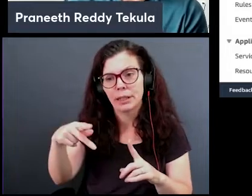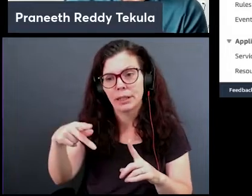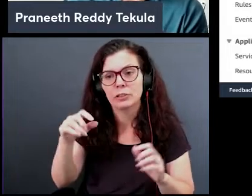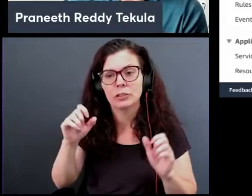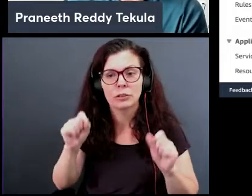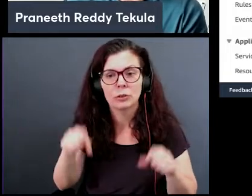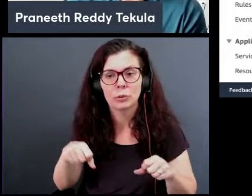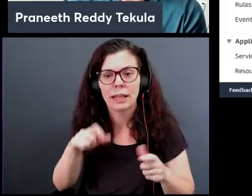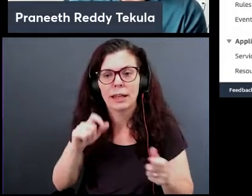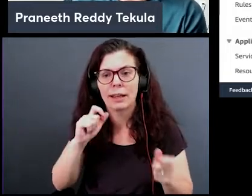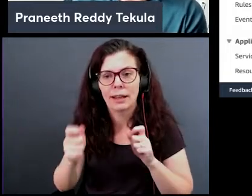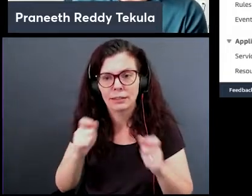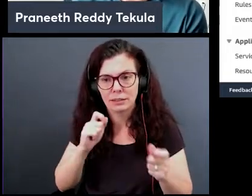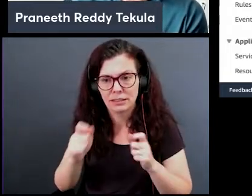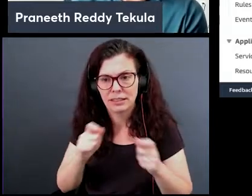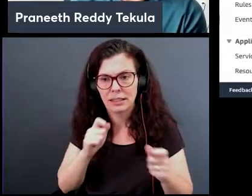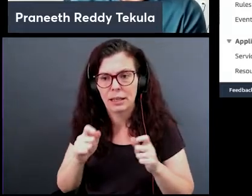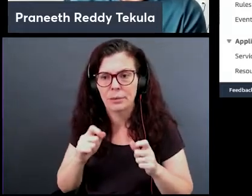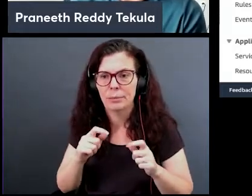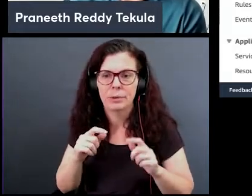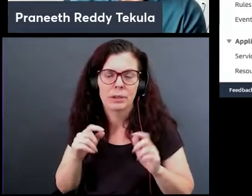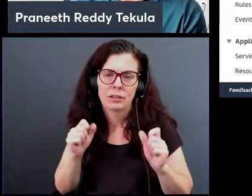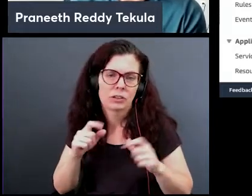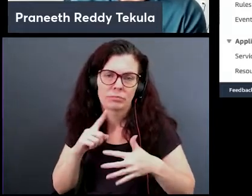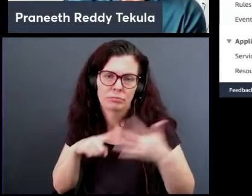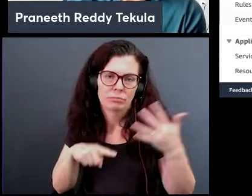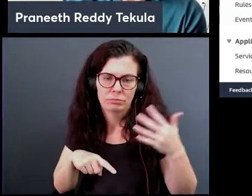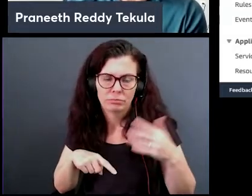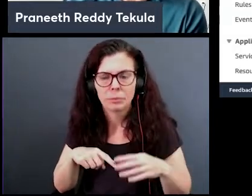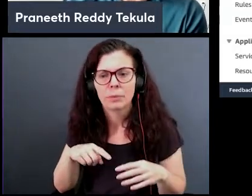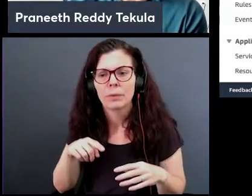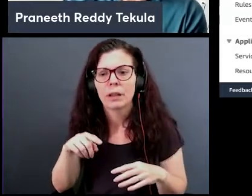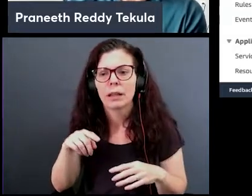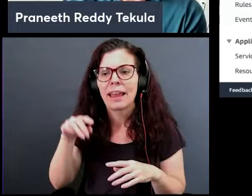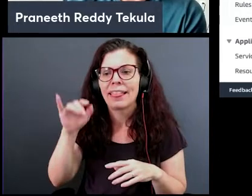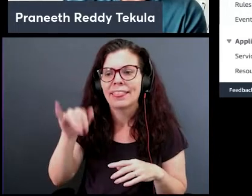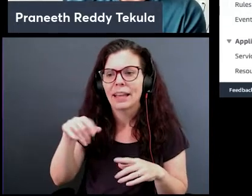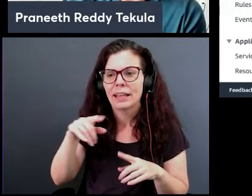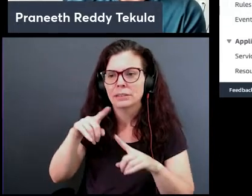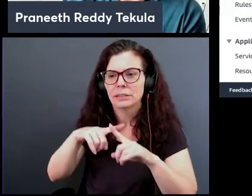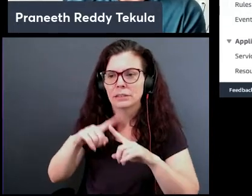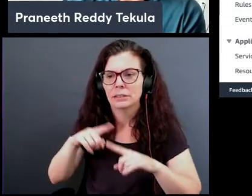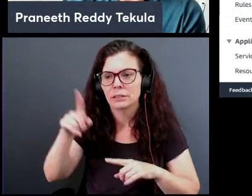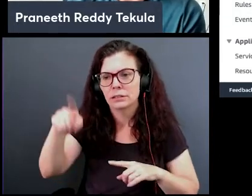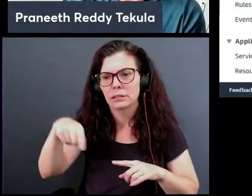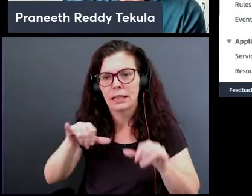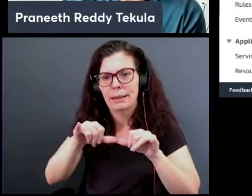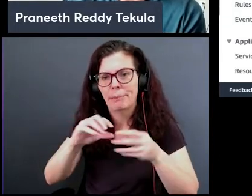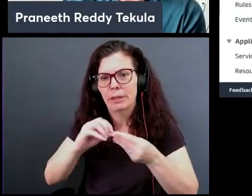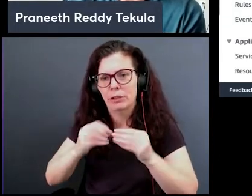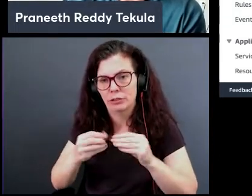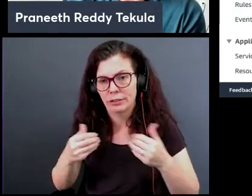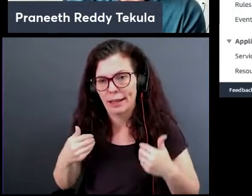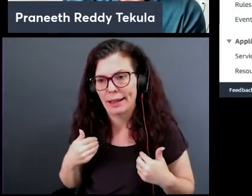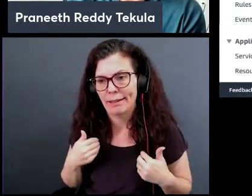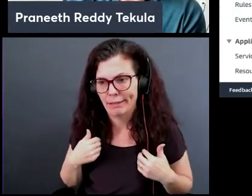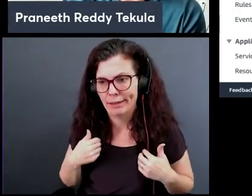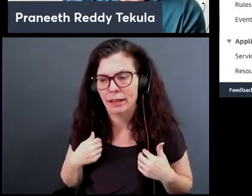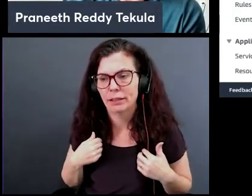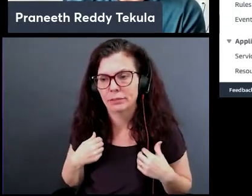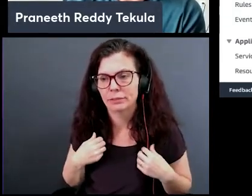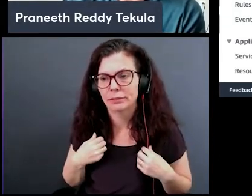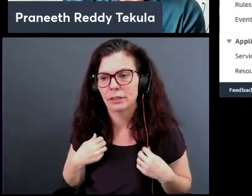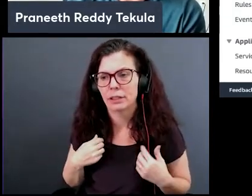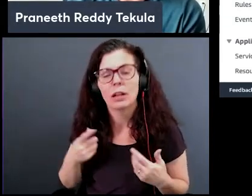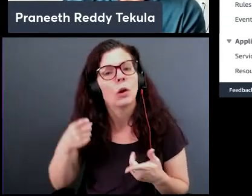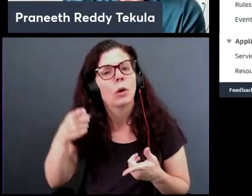adapt a pet. It could be a puppy or a kitten. And these are all the metrics that I have. What are the services